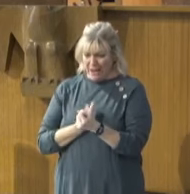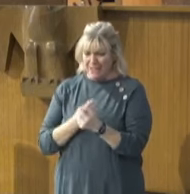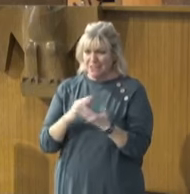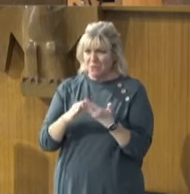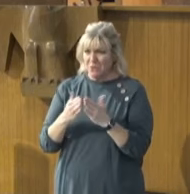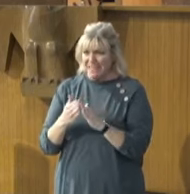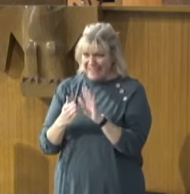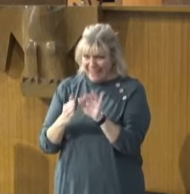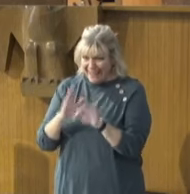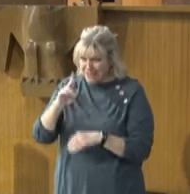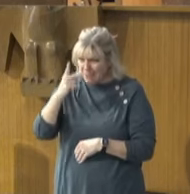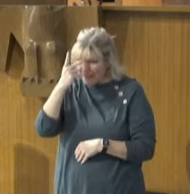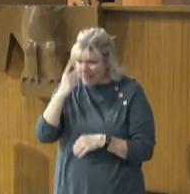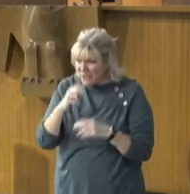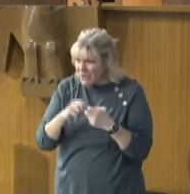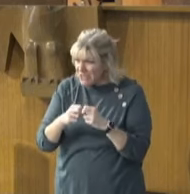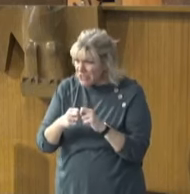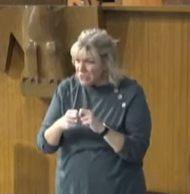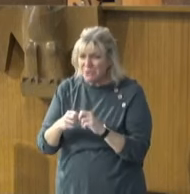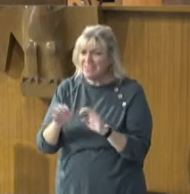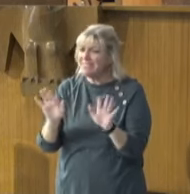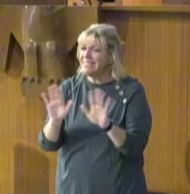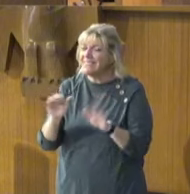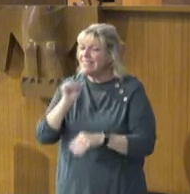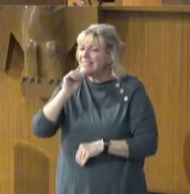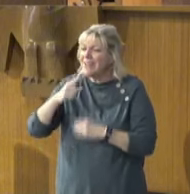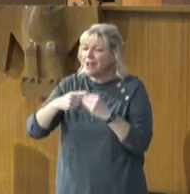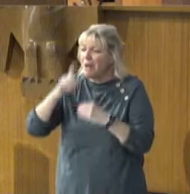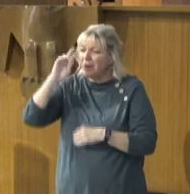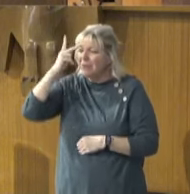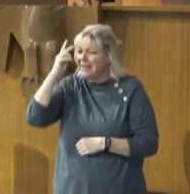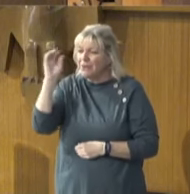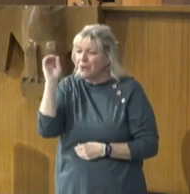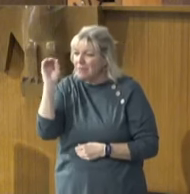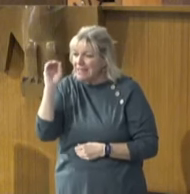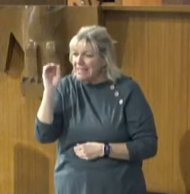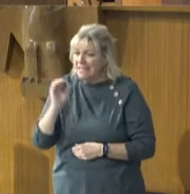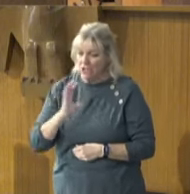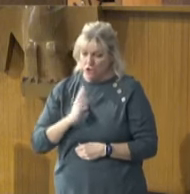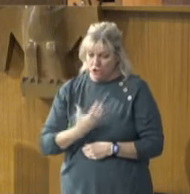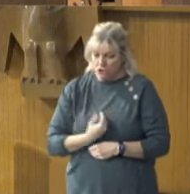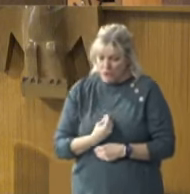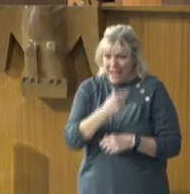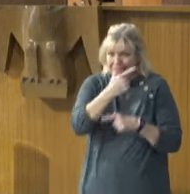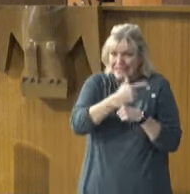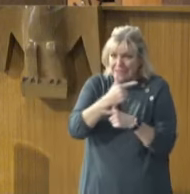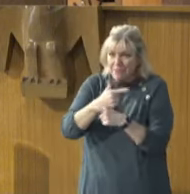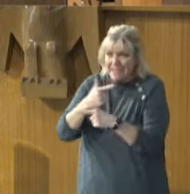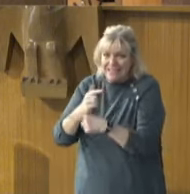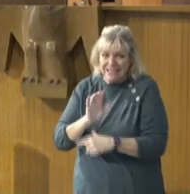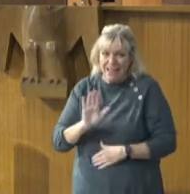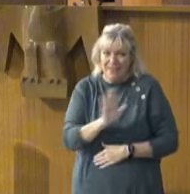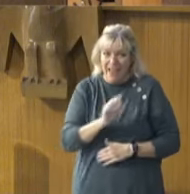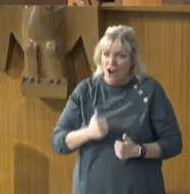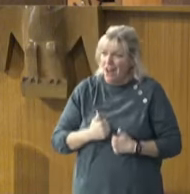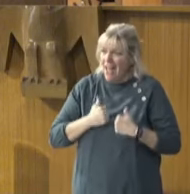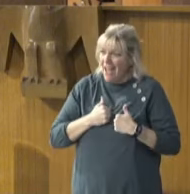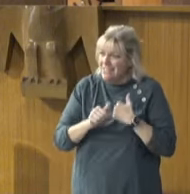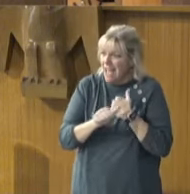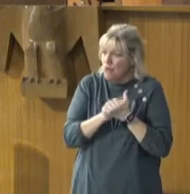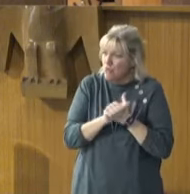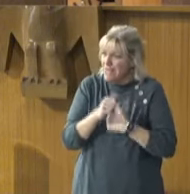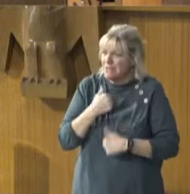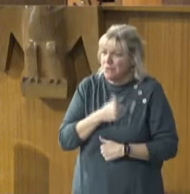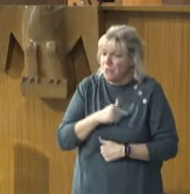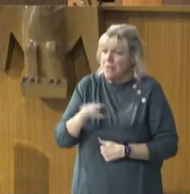just is not about a difference in political opinion. The lives of our transgender siblings are at risk, and we must